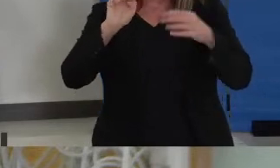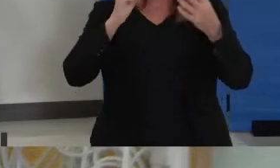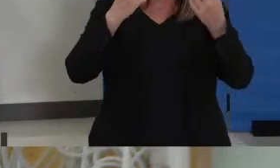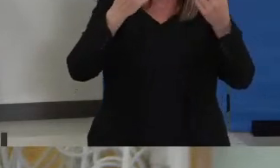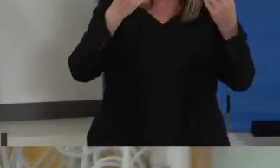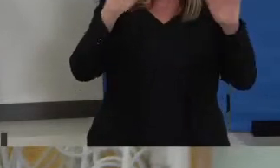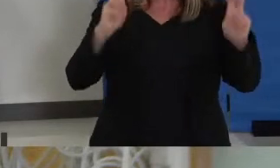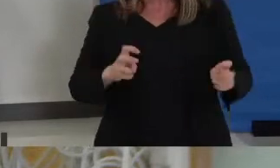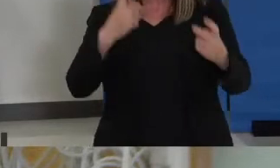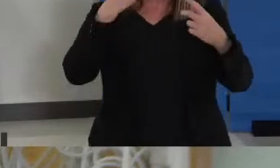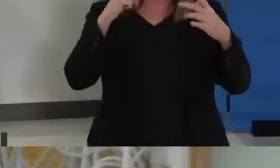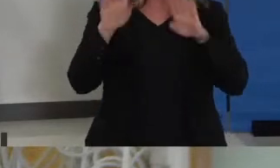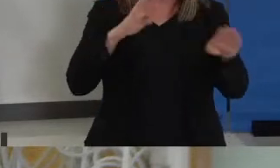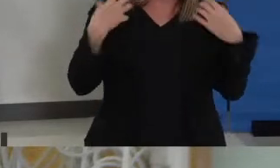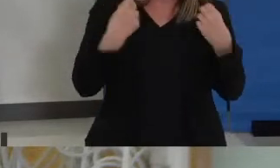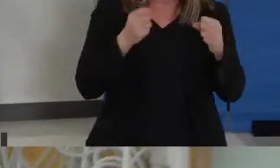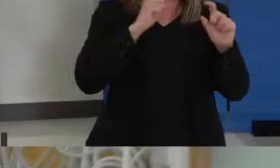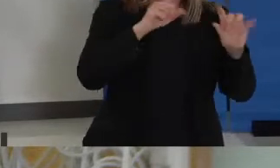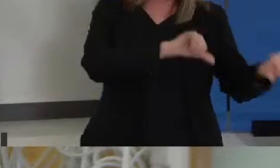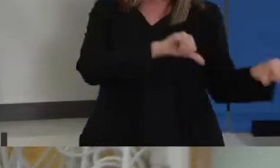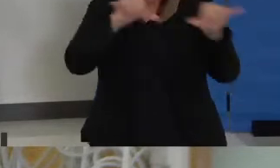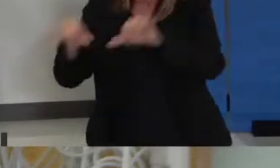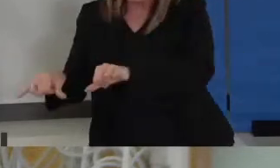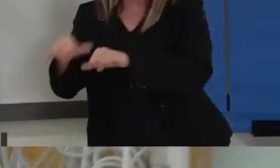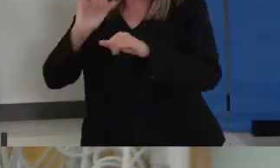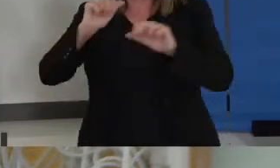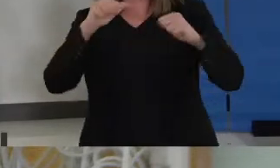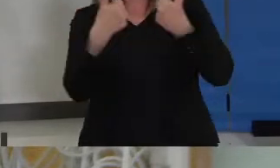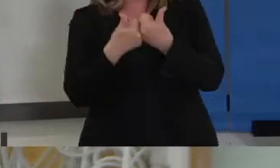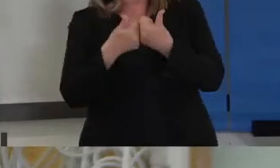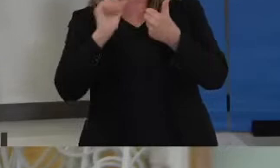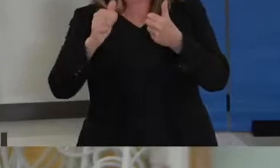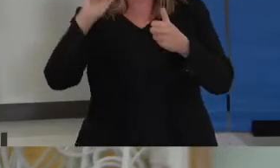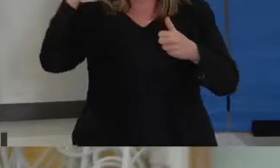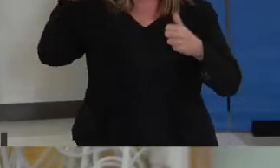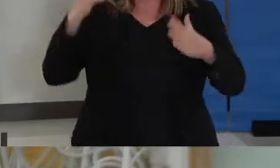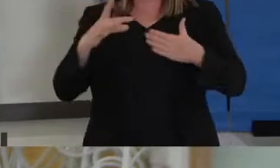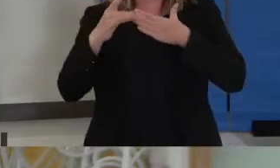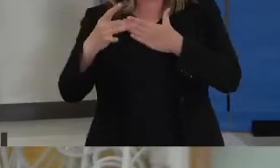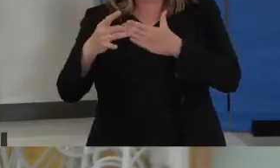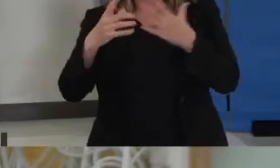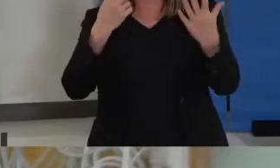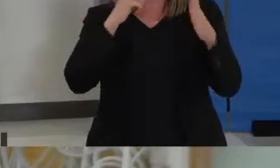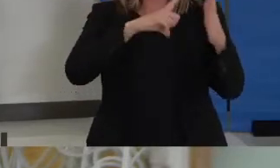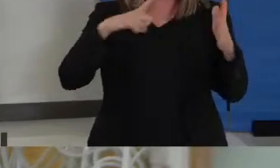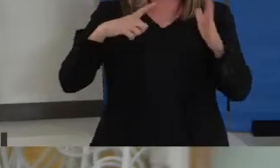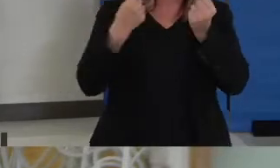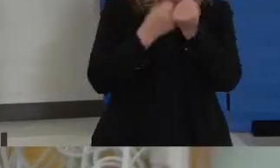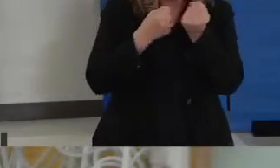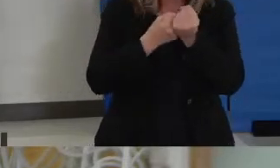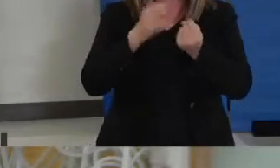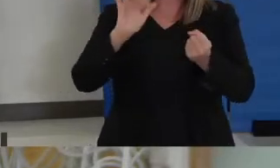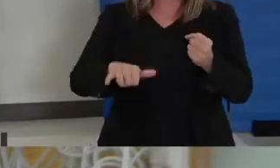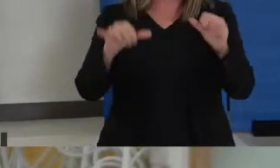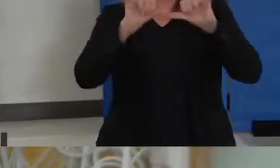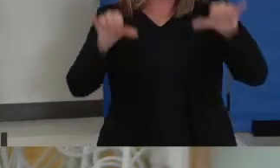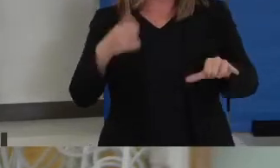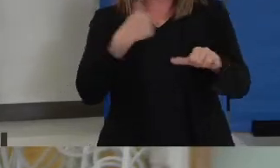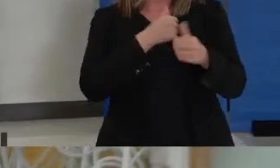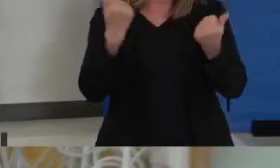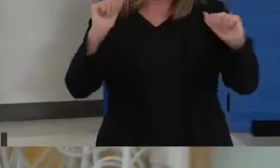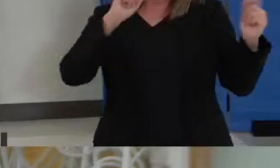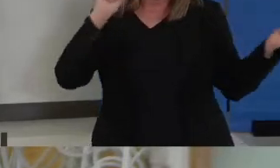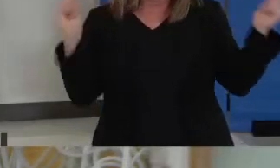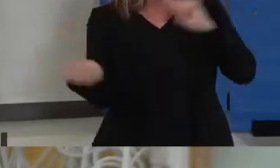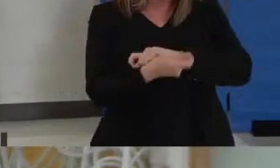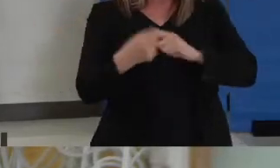way. And that is the challenge that's in front of us. And with the governor's leadership and legislative support, that is the system we're trying to change,